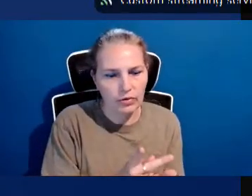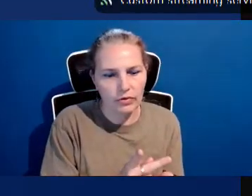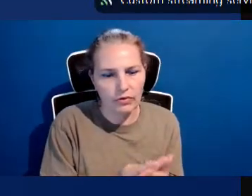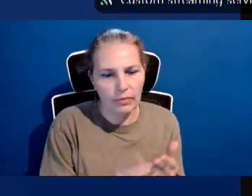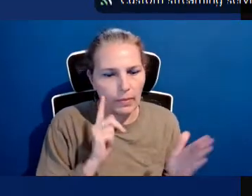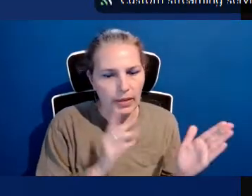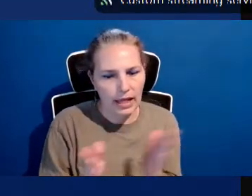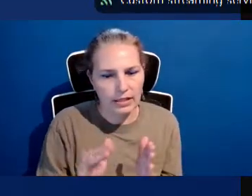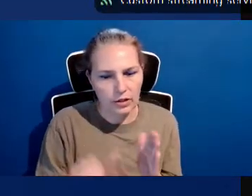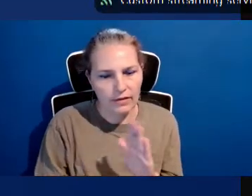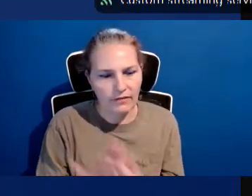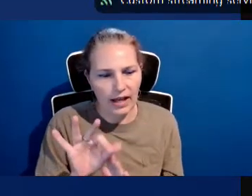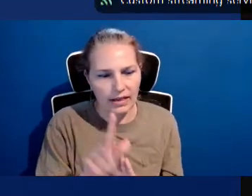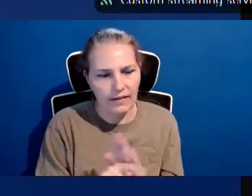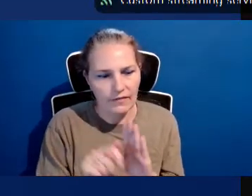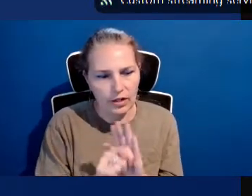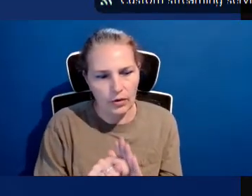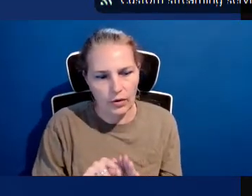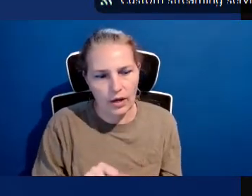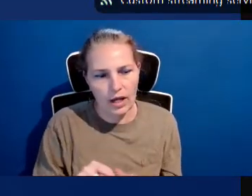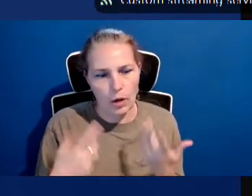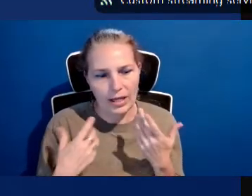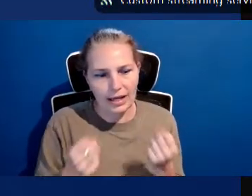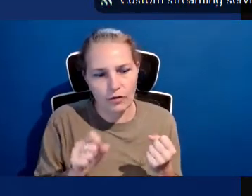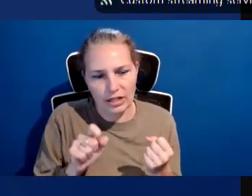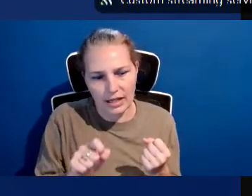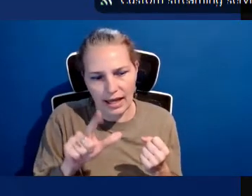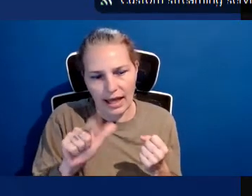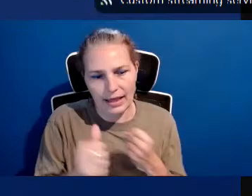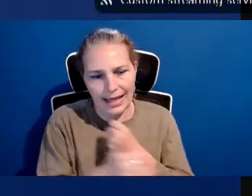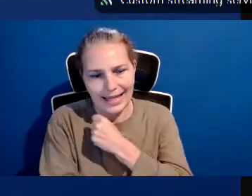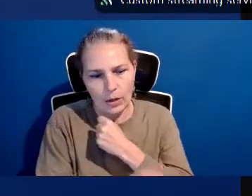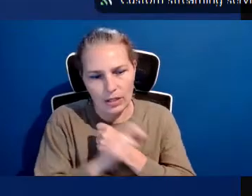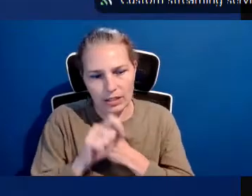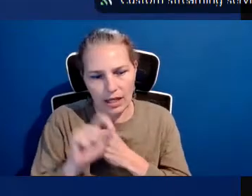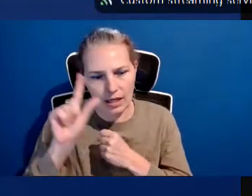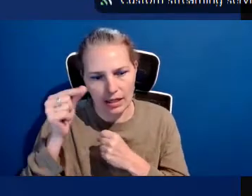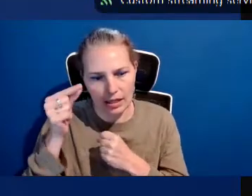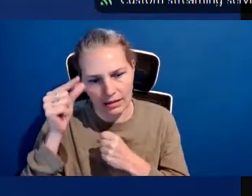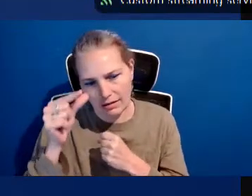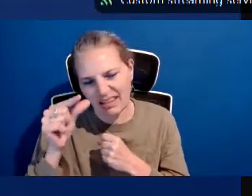recovery.lacounty.gov website under Newsroom and Featured Videos.